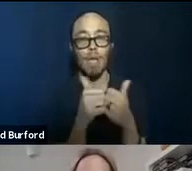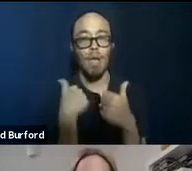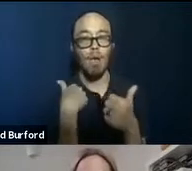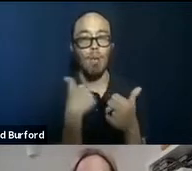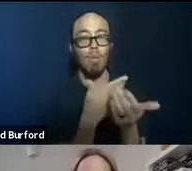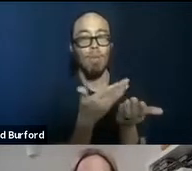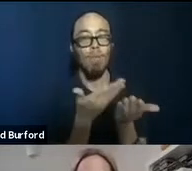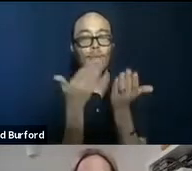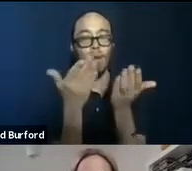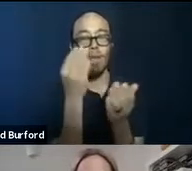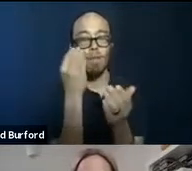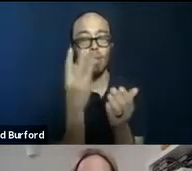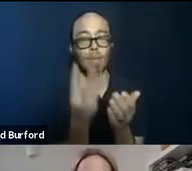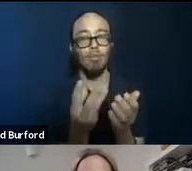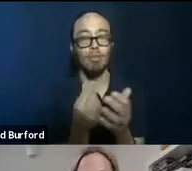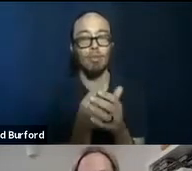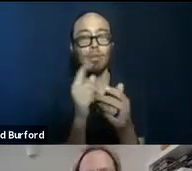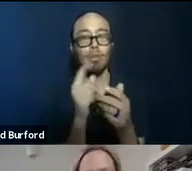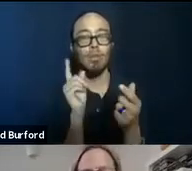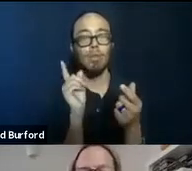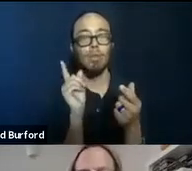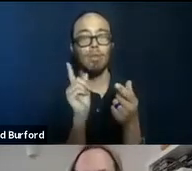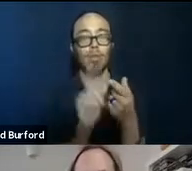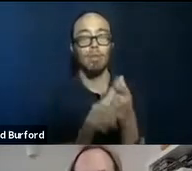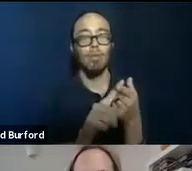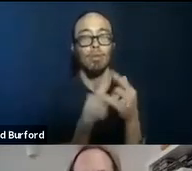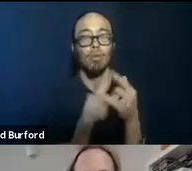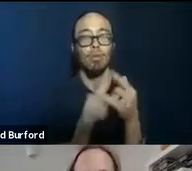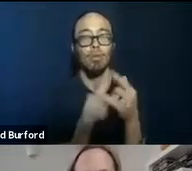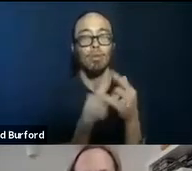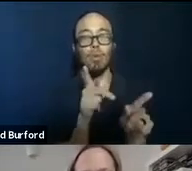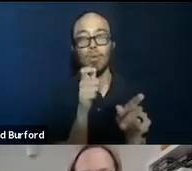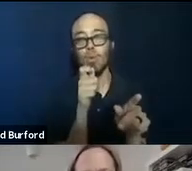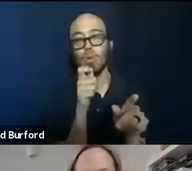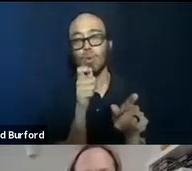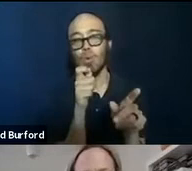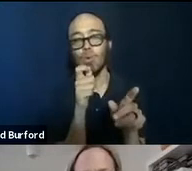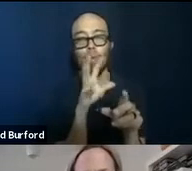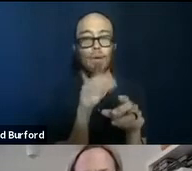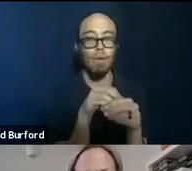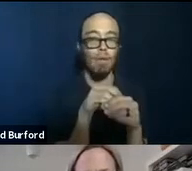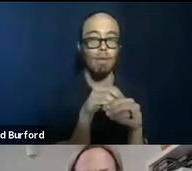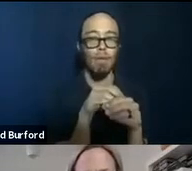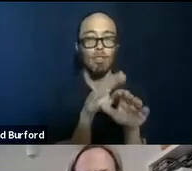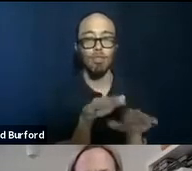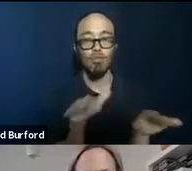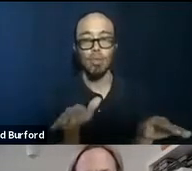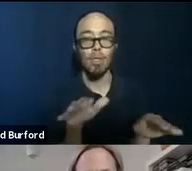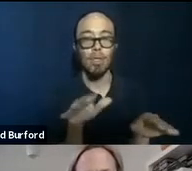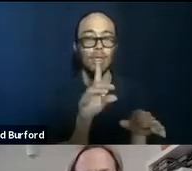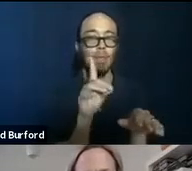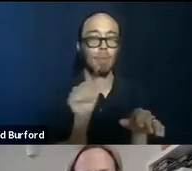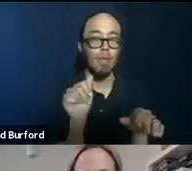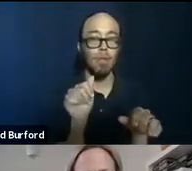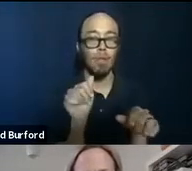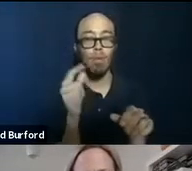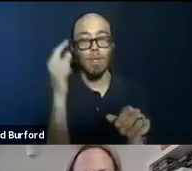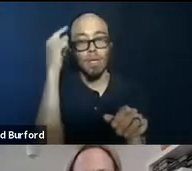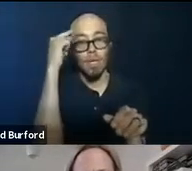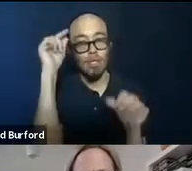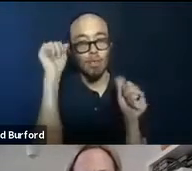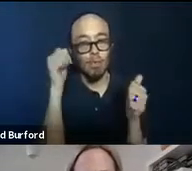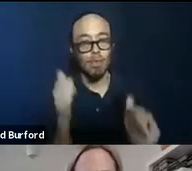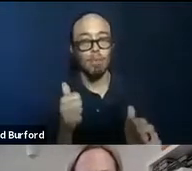providing information to persons with disabilities, including children with intellectual